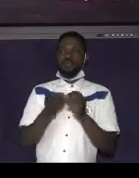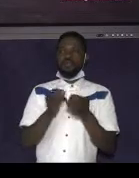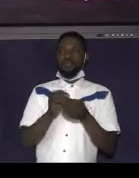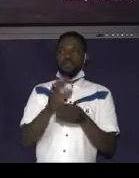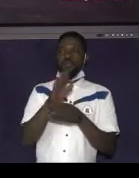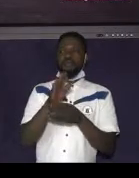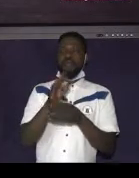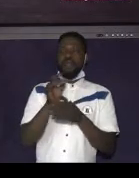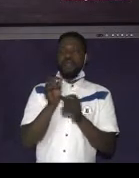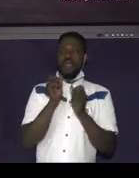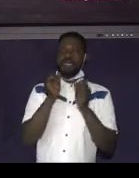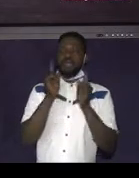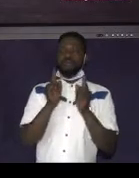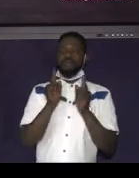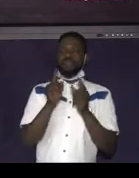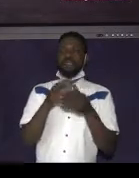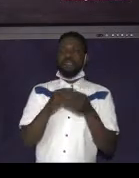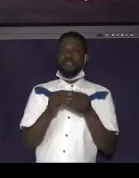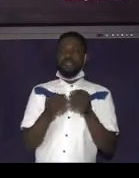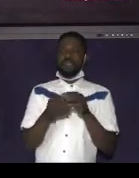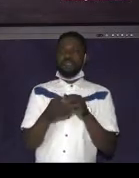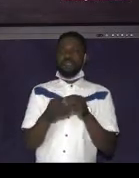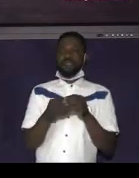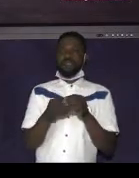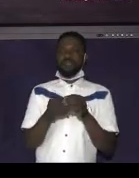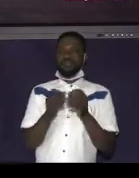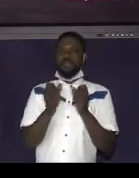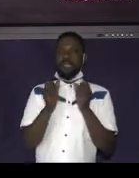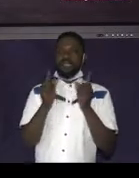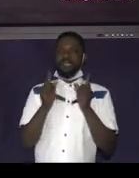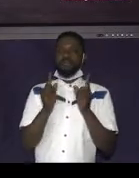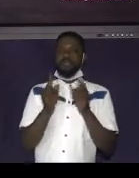followed by exclamatory sentences,